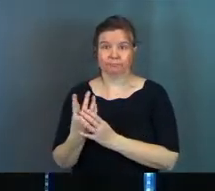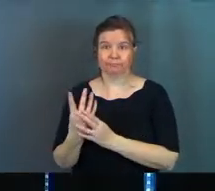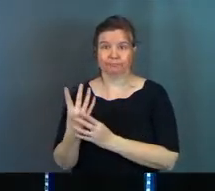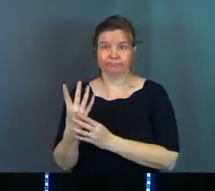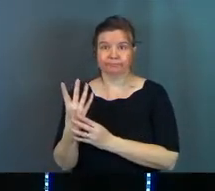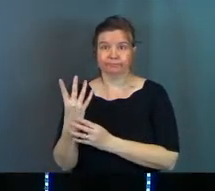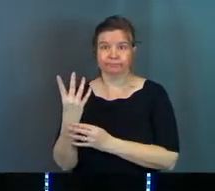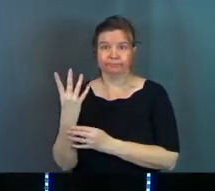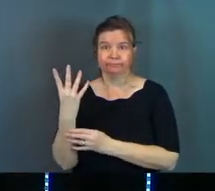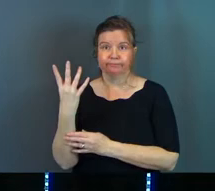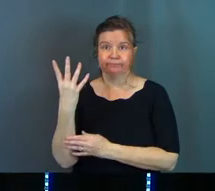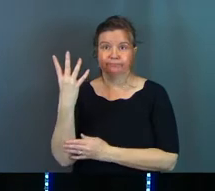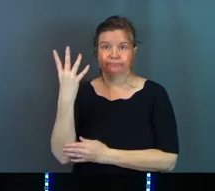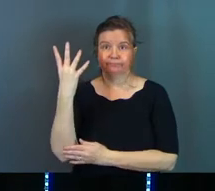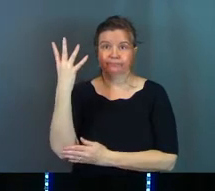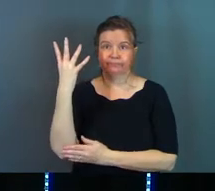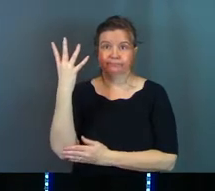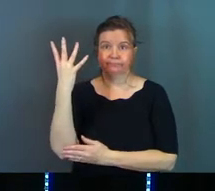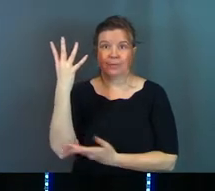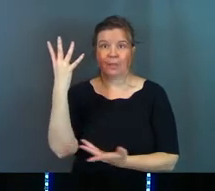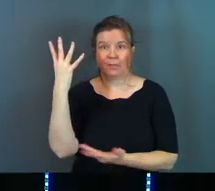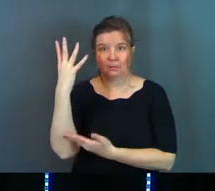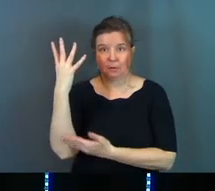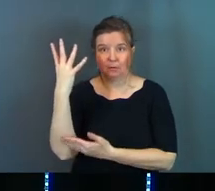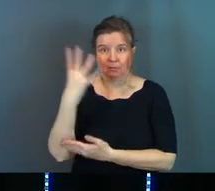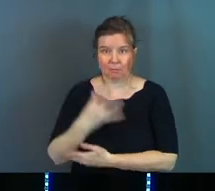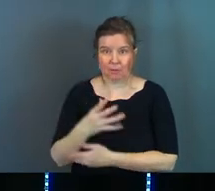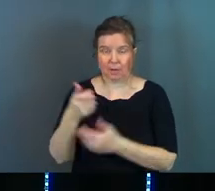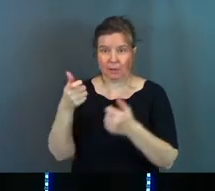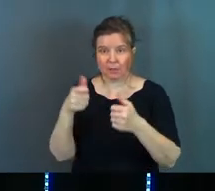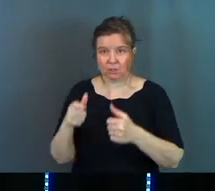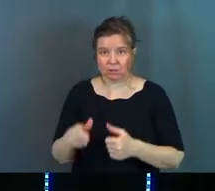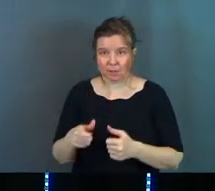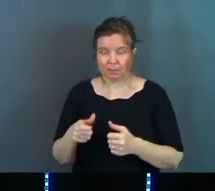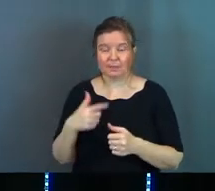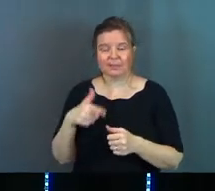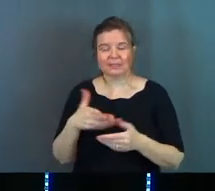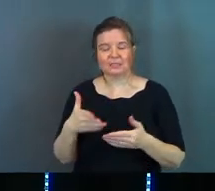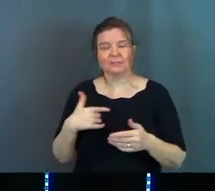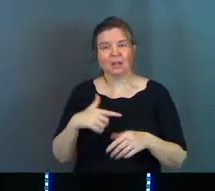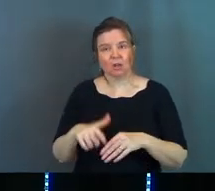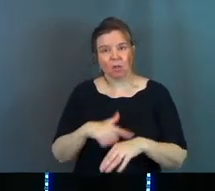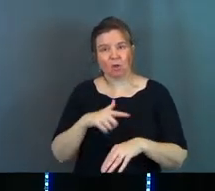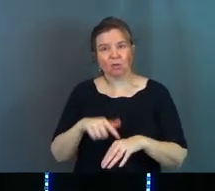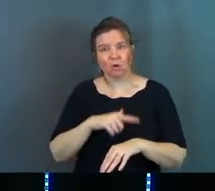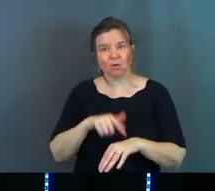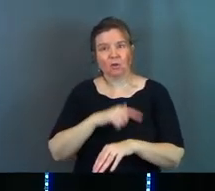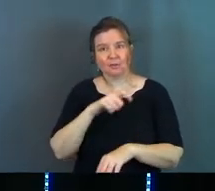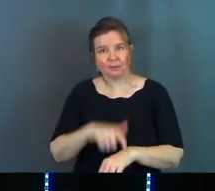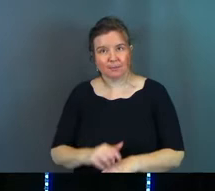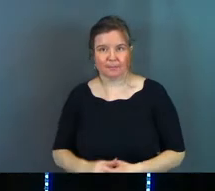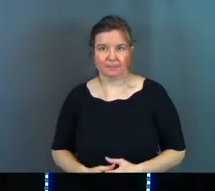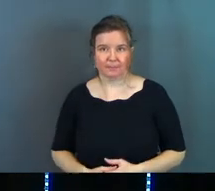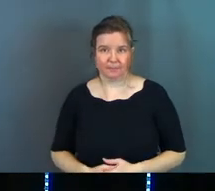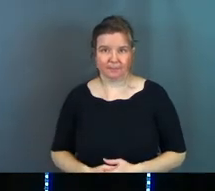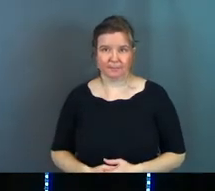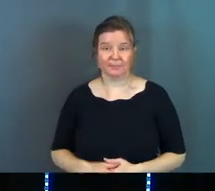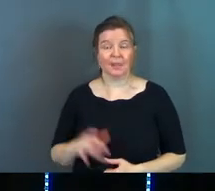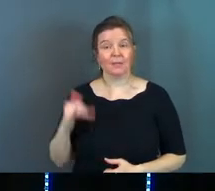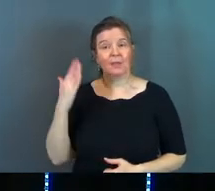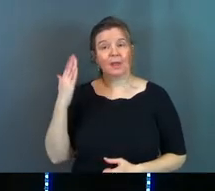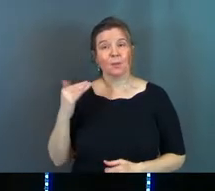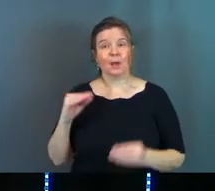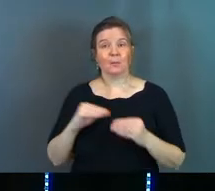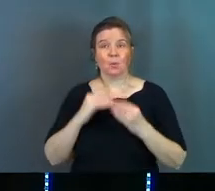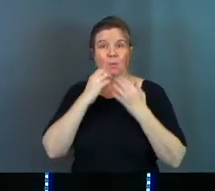grow, and you've got to harvest it, and you've got to shape it. Do you see what I'm saying? This stuff takes a long, long time. And that's